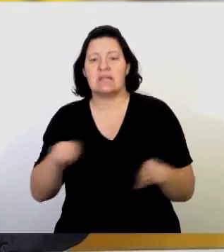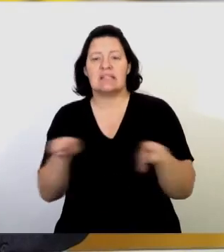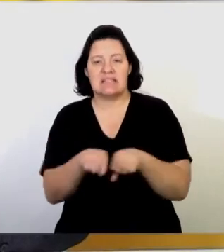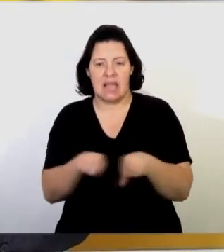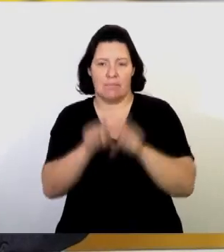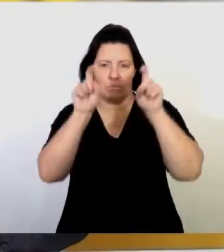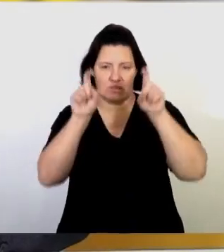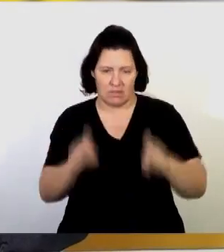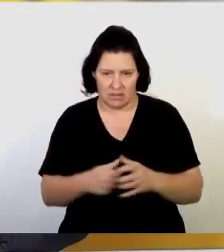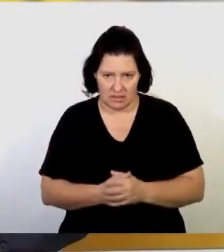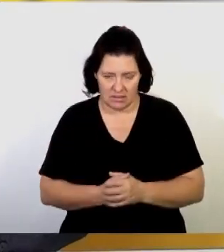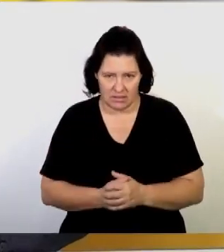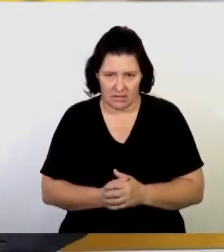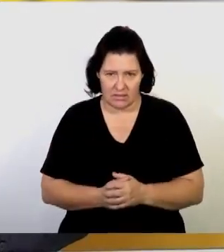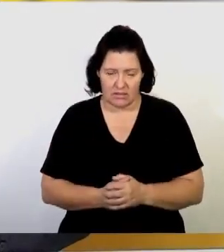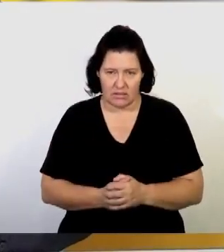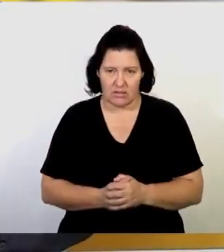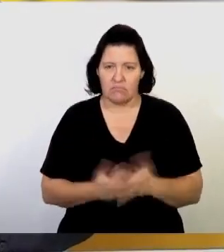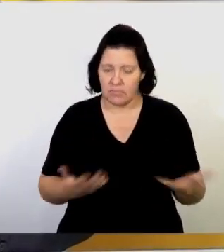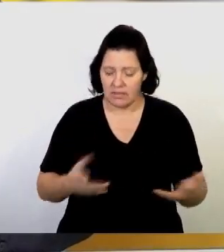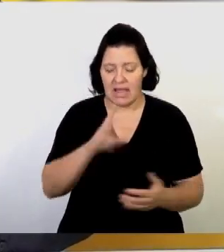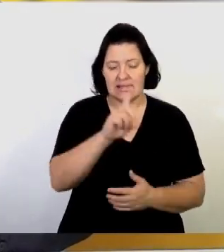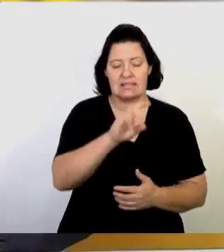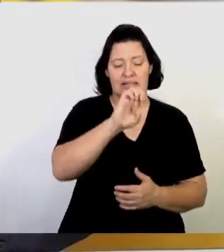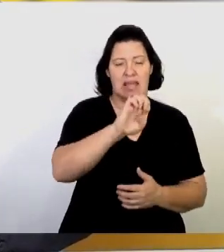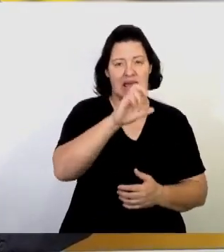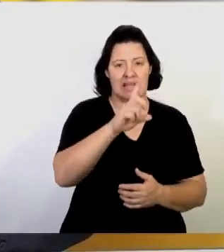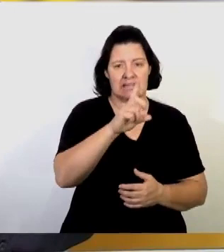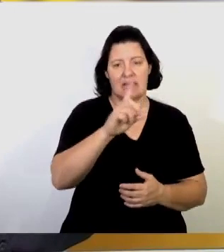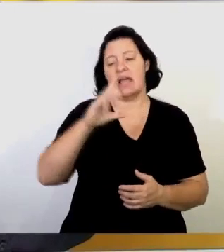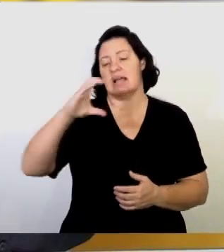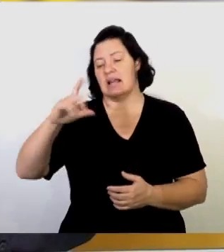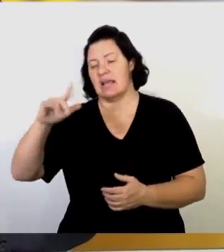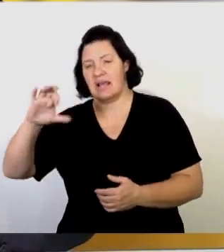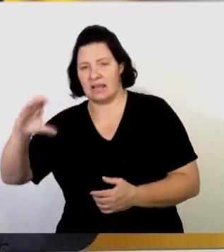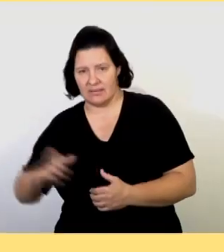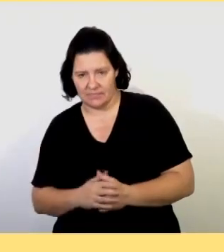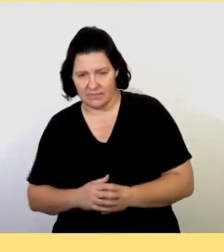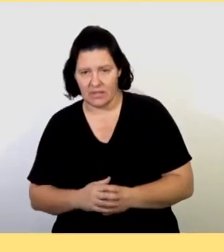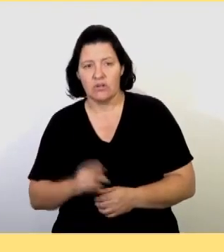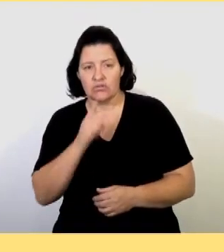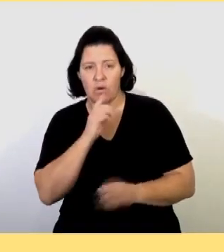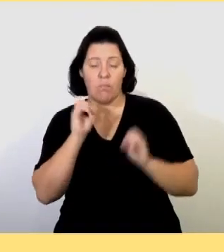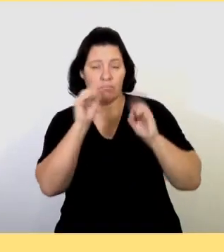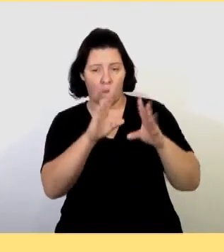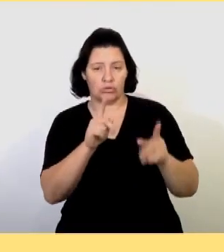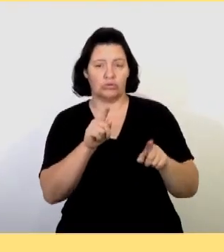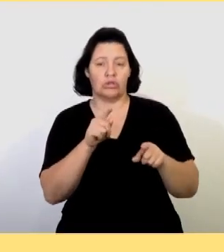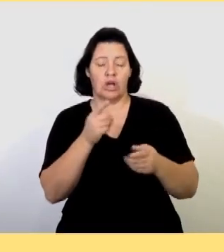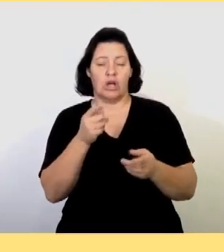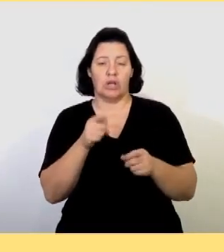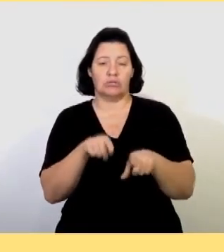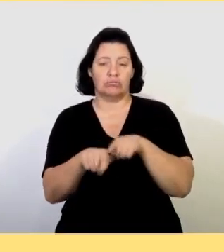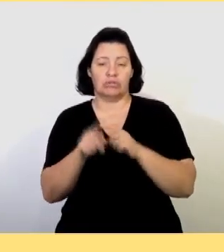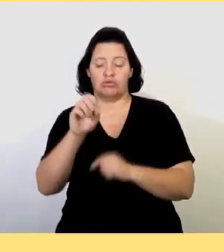same principle of the dead click. All right, let's see. When we are posting to the trial balance, you